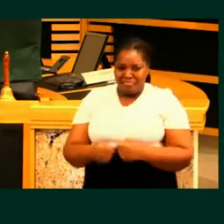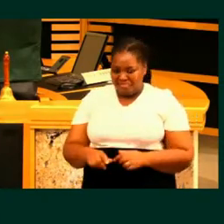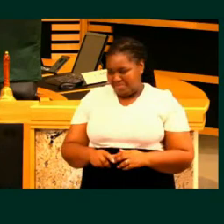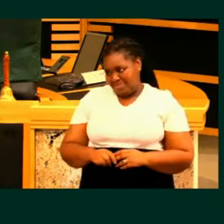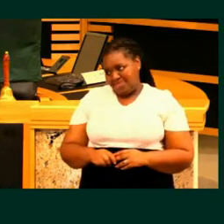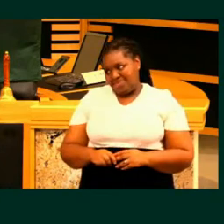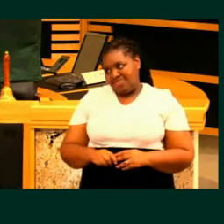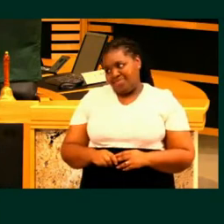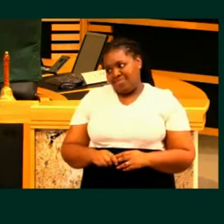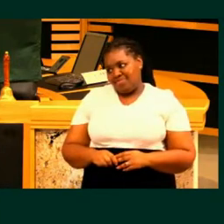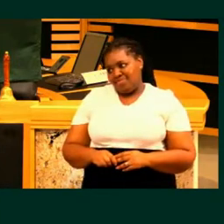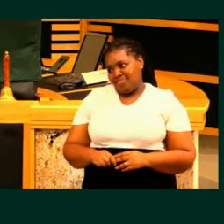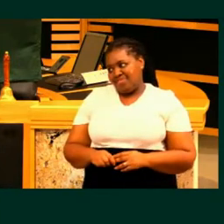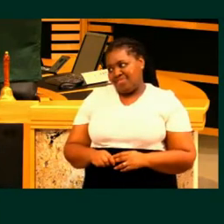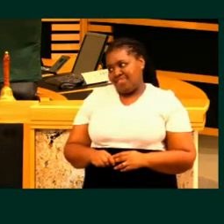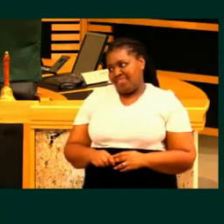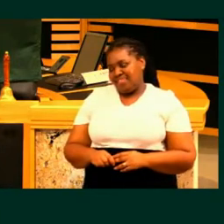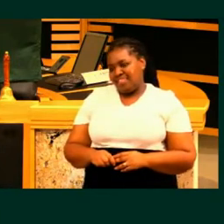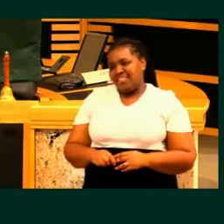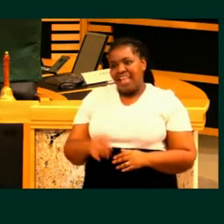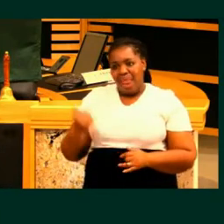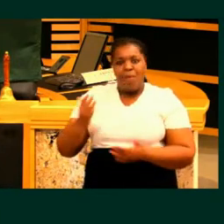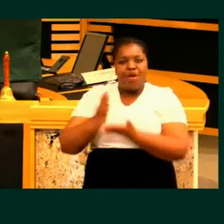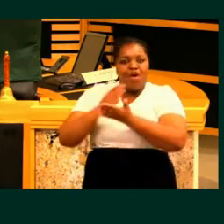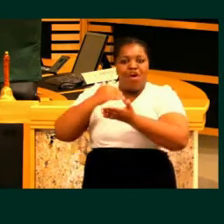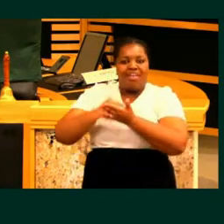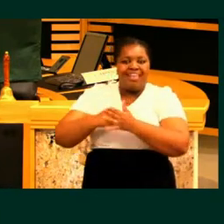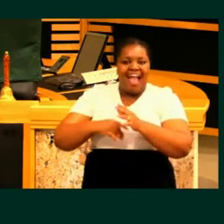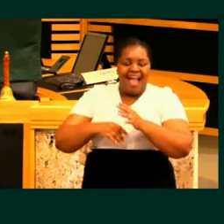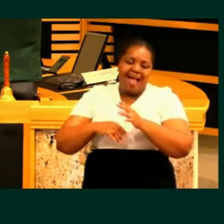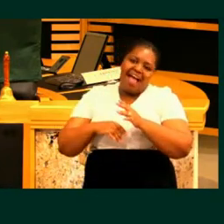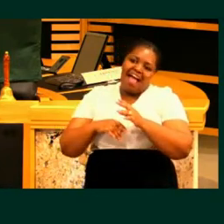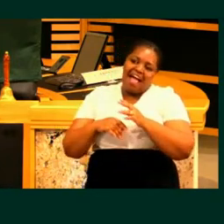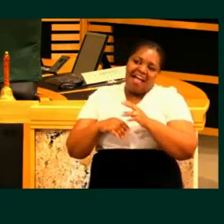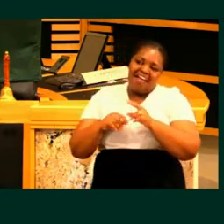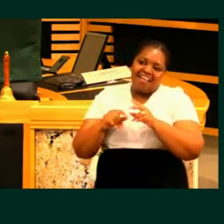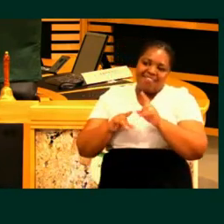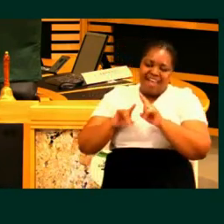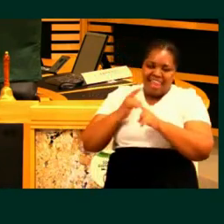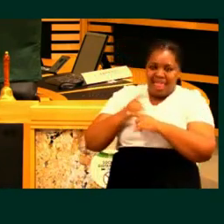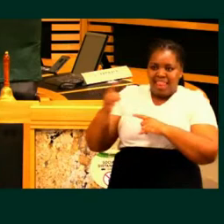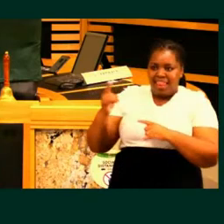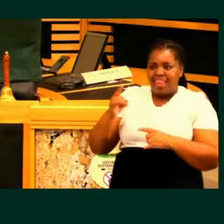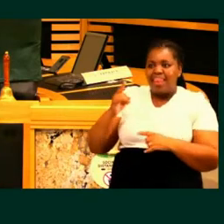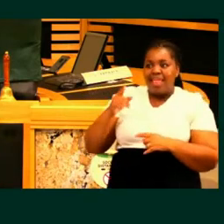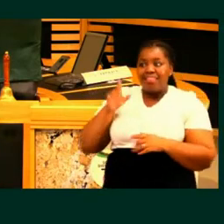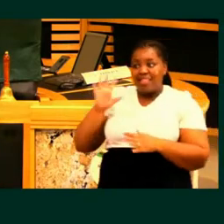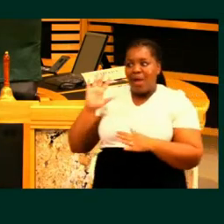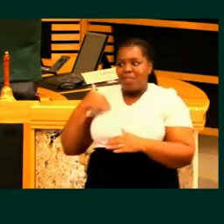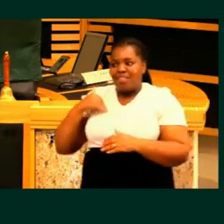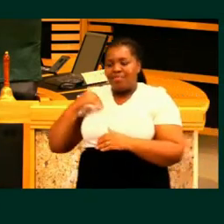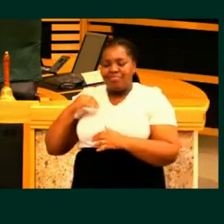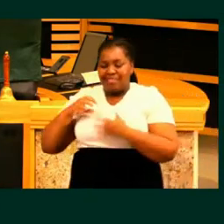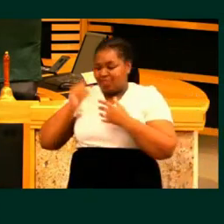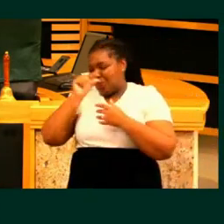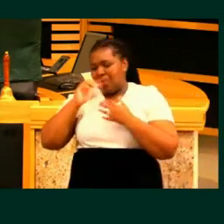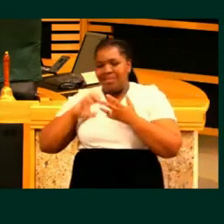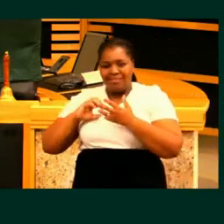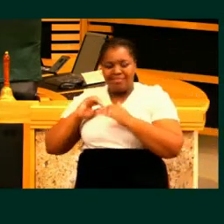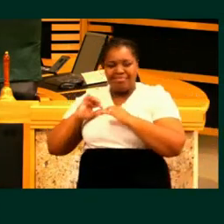team has reached quarterfinals and in a good cause to defend the